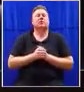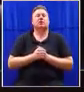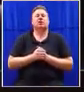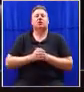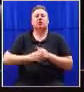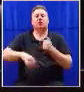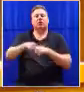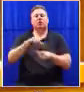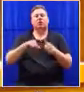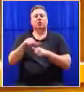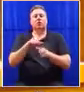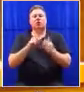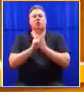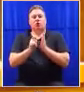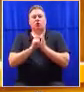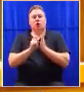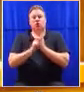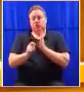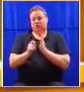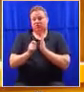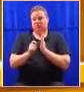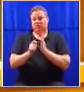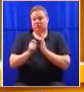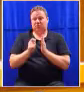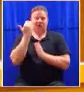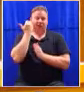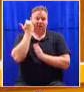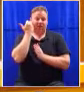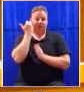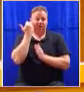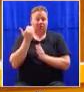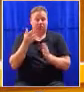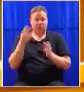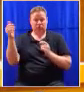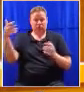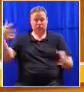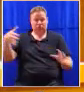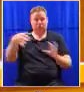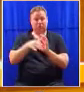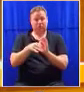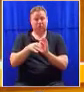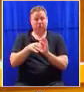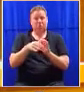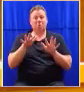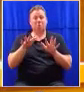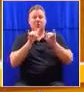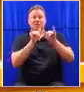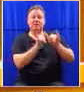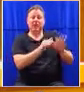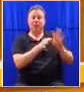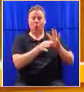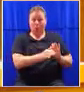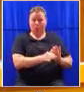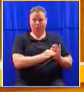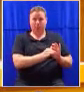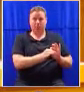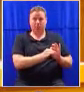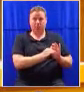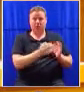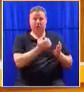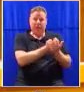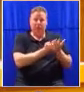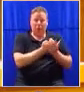contract that the South African public signed with its government was clear. They stayed at home at the expense of their lives